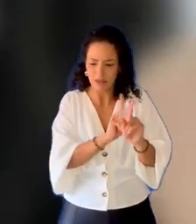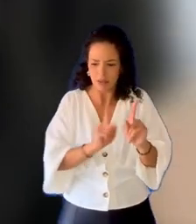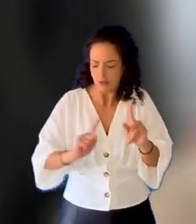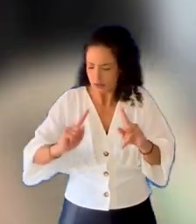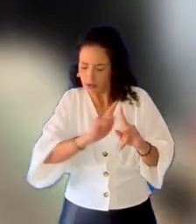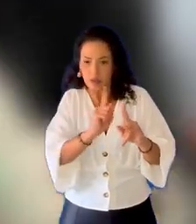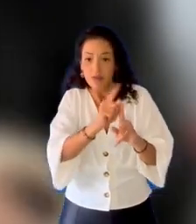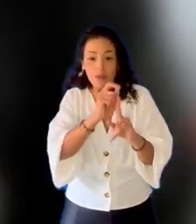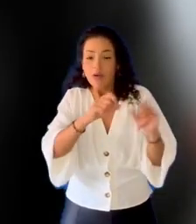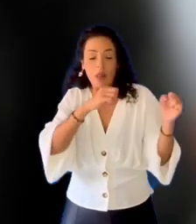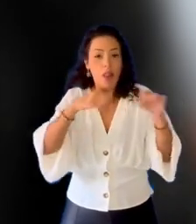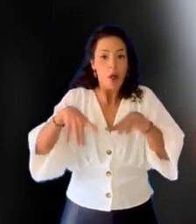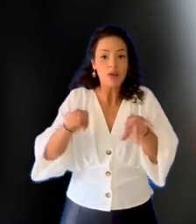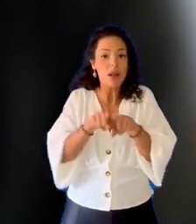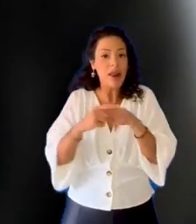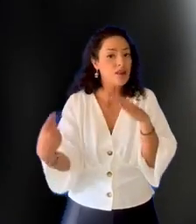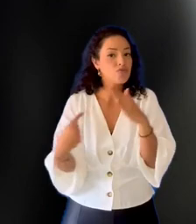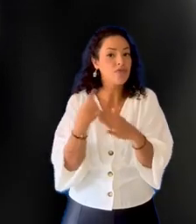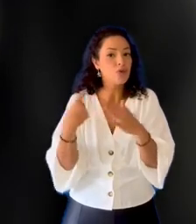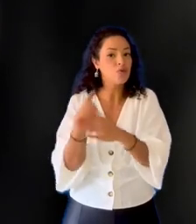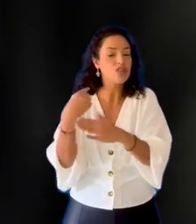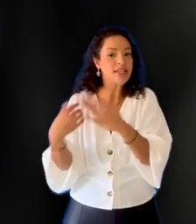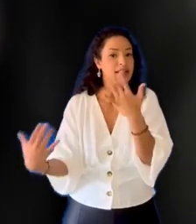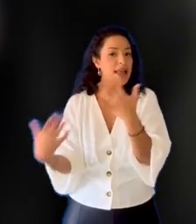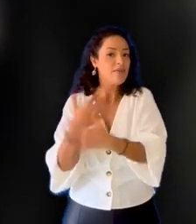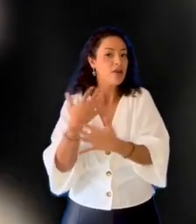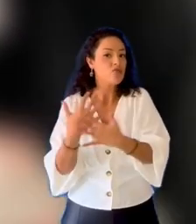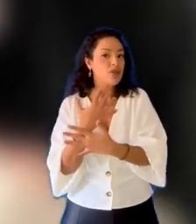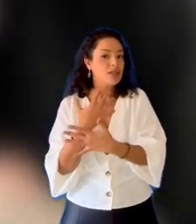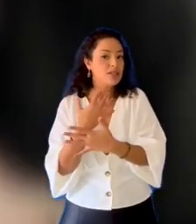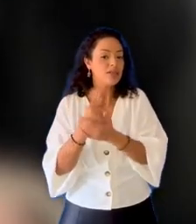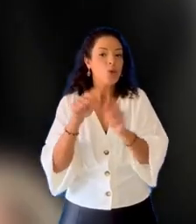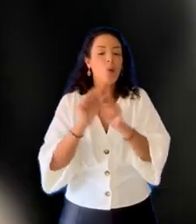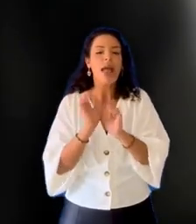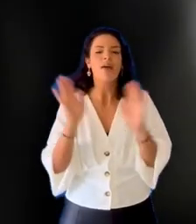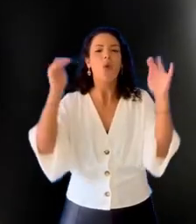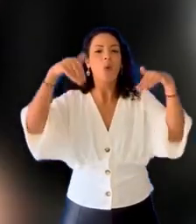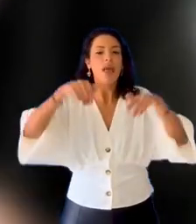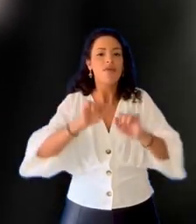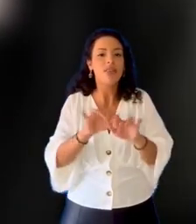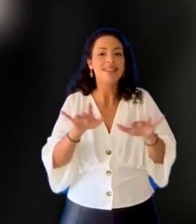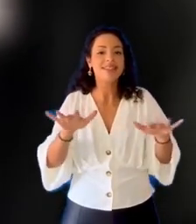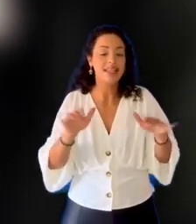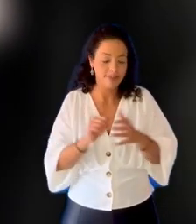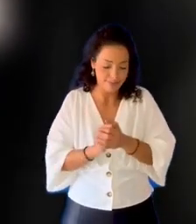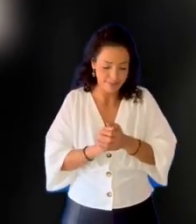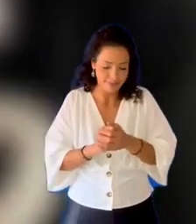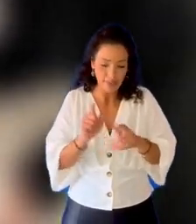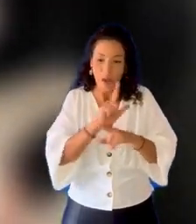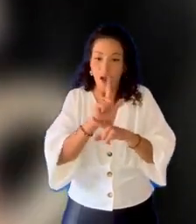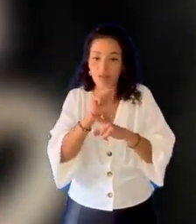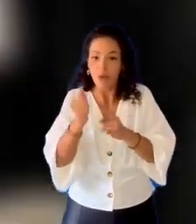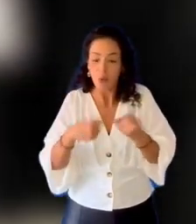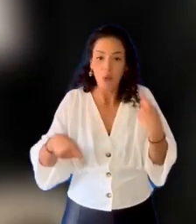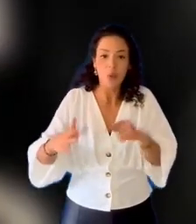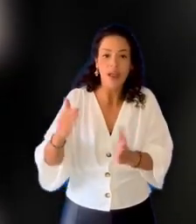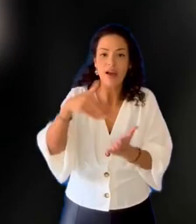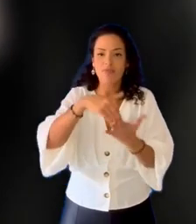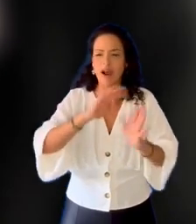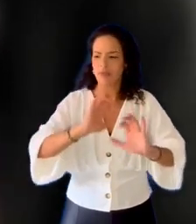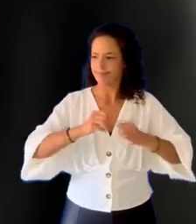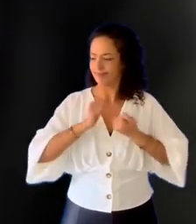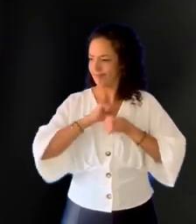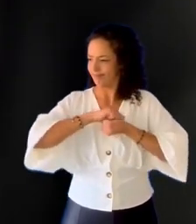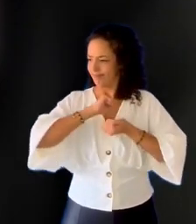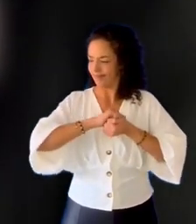many other refugees and immigrants. We have the wave of the sea, but even after we arrive, we keep our